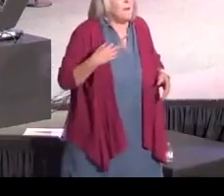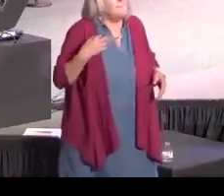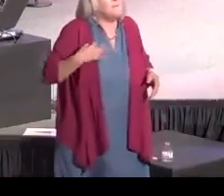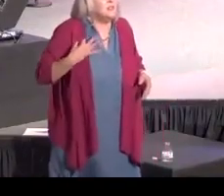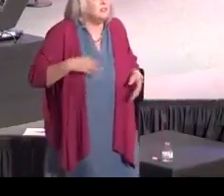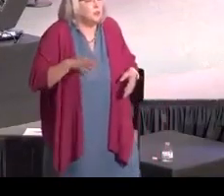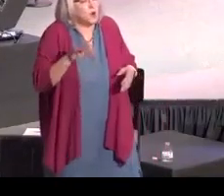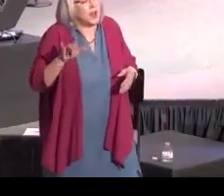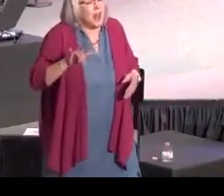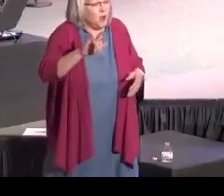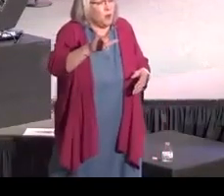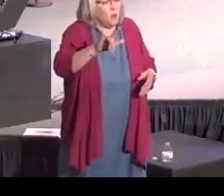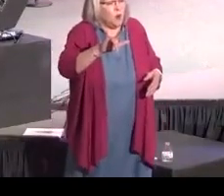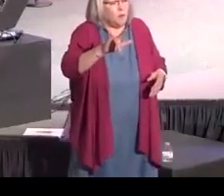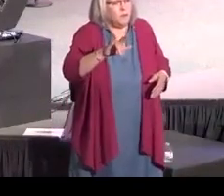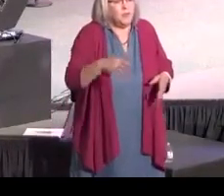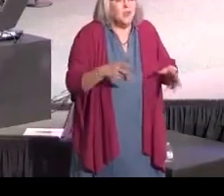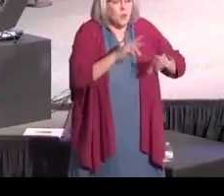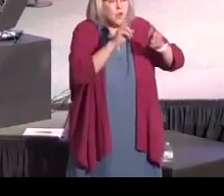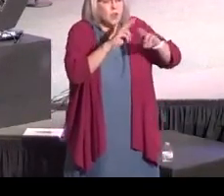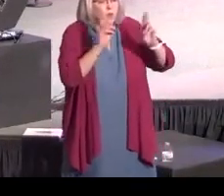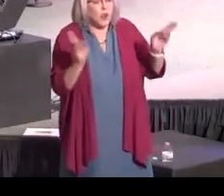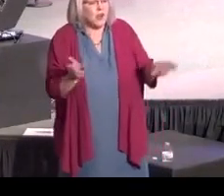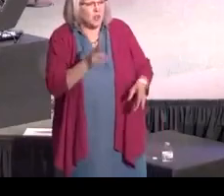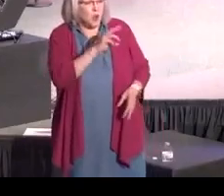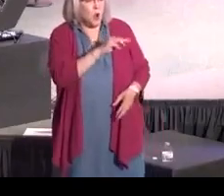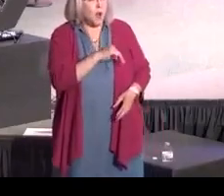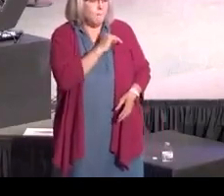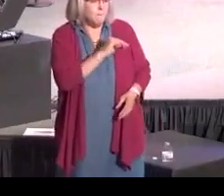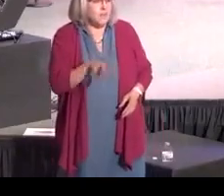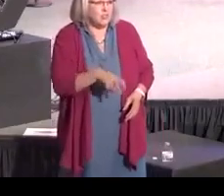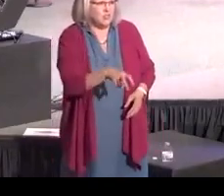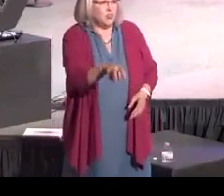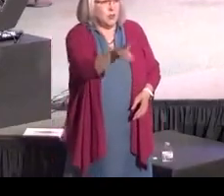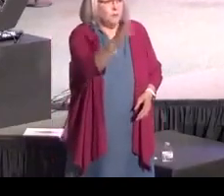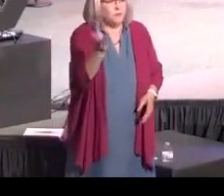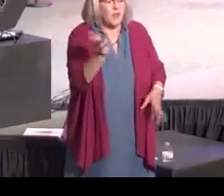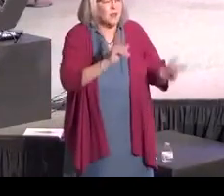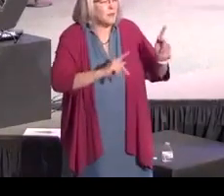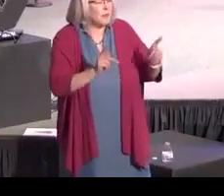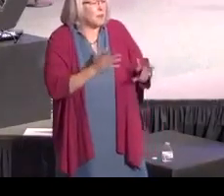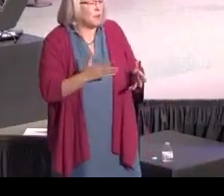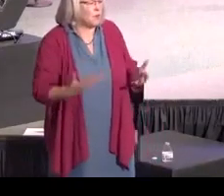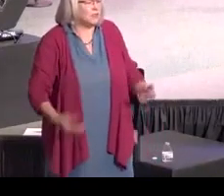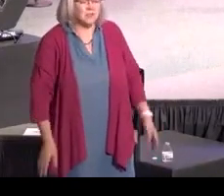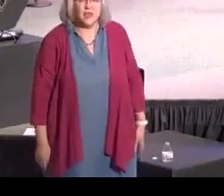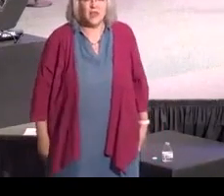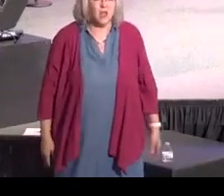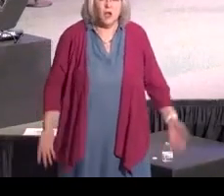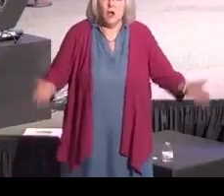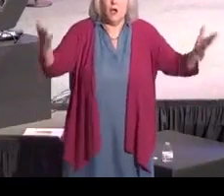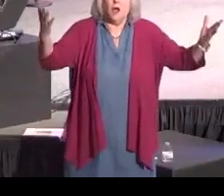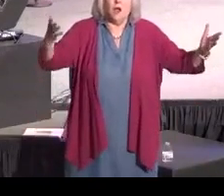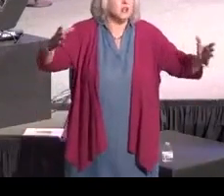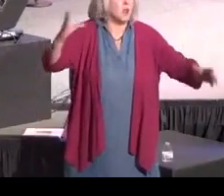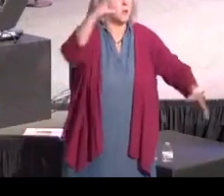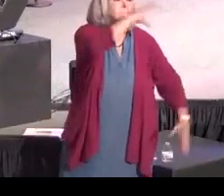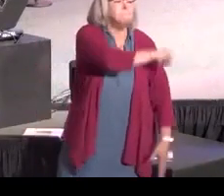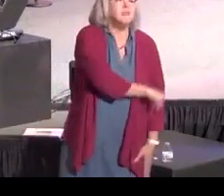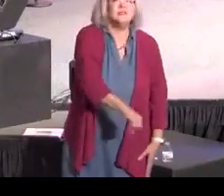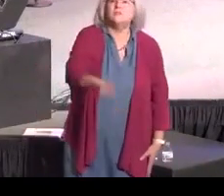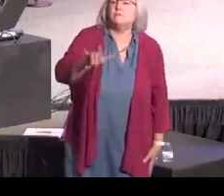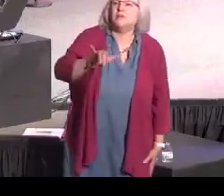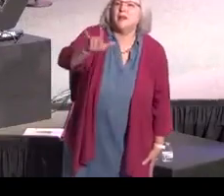delayed. But they got us on the plane, and the people on the plane said, oh, you're going to make the connection in Washington, D.C., Dulles